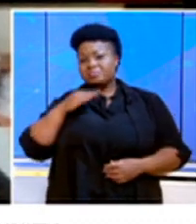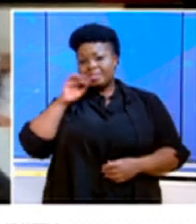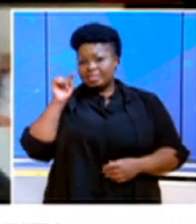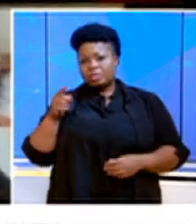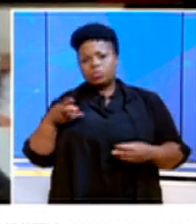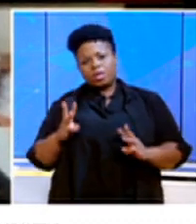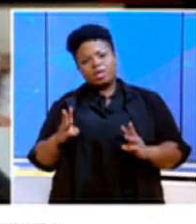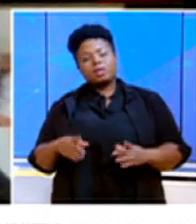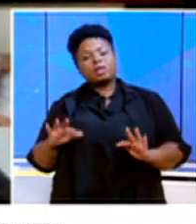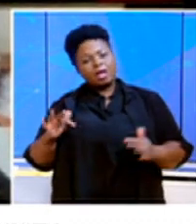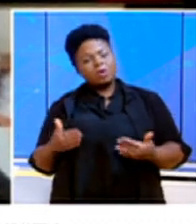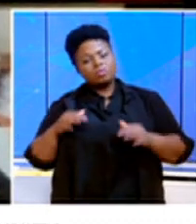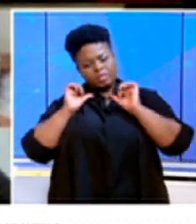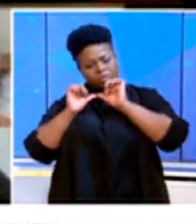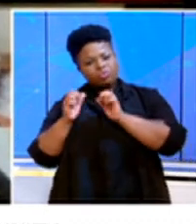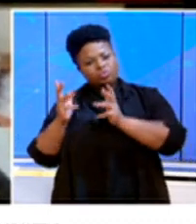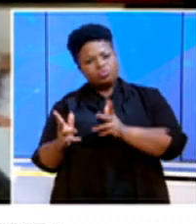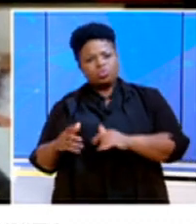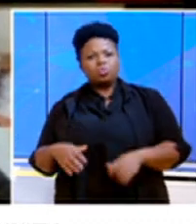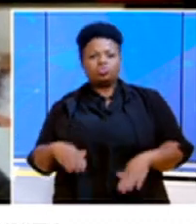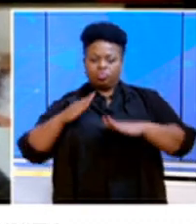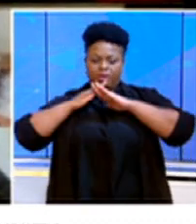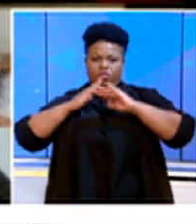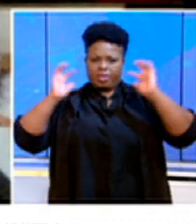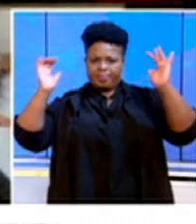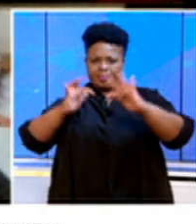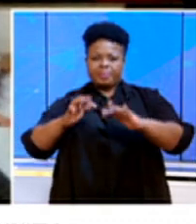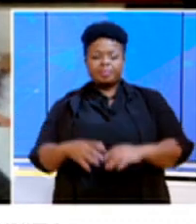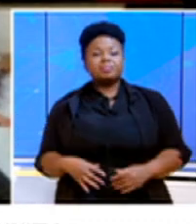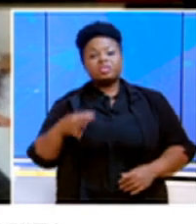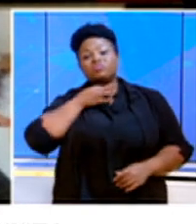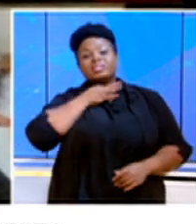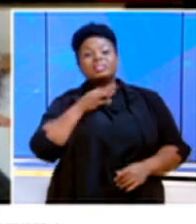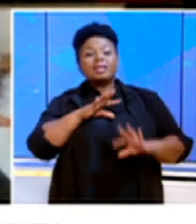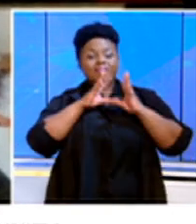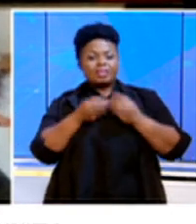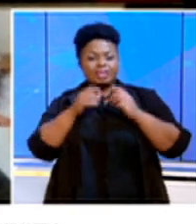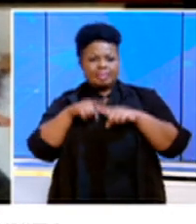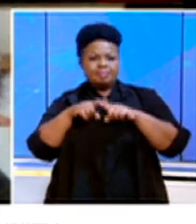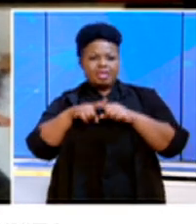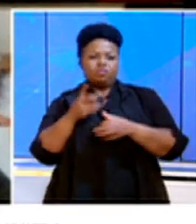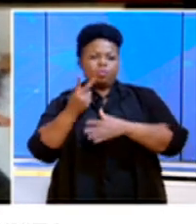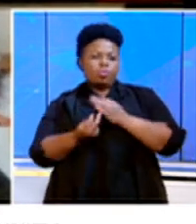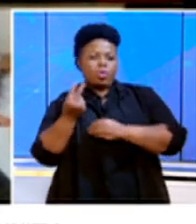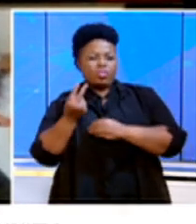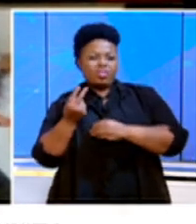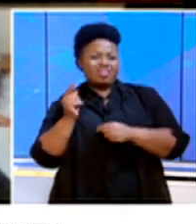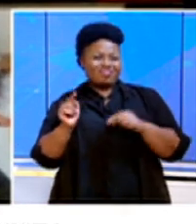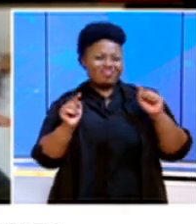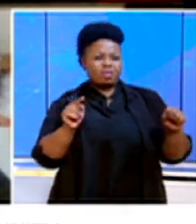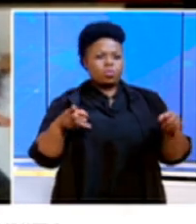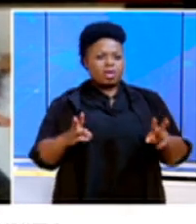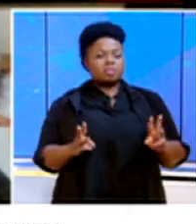way that we need to go. So I think that really our risk lies in managing those particular contexts, and